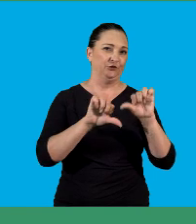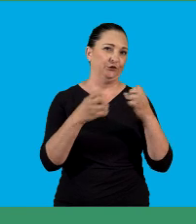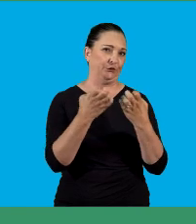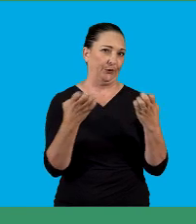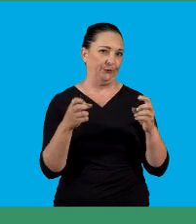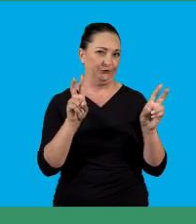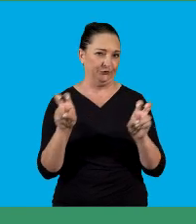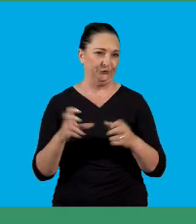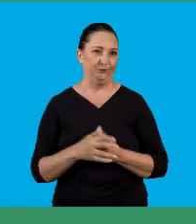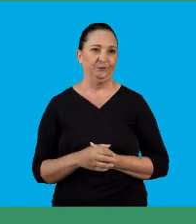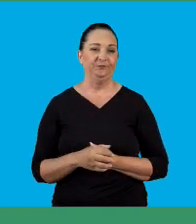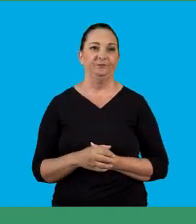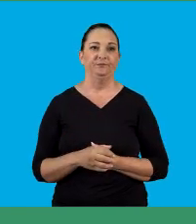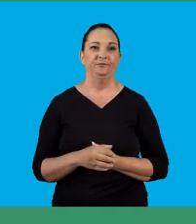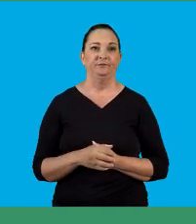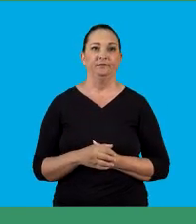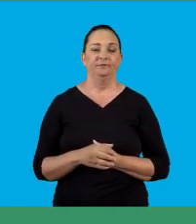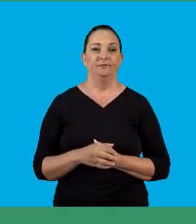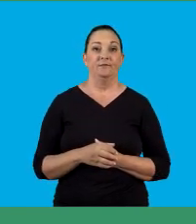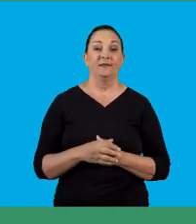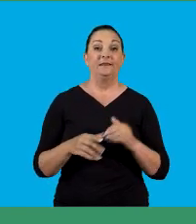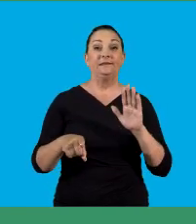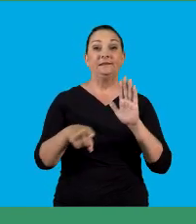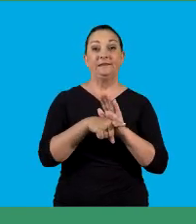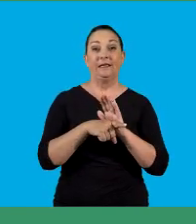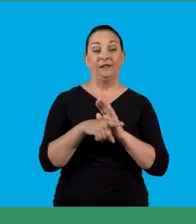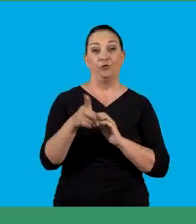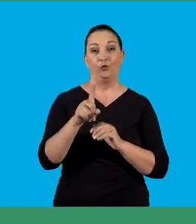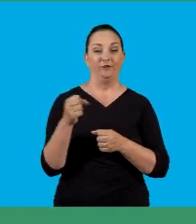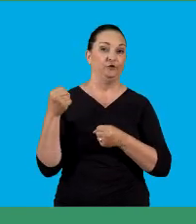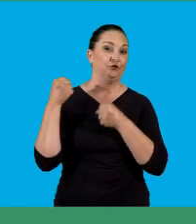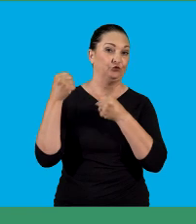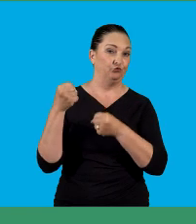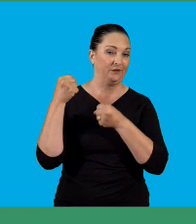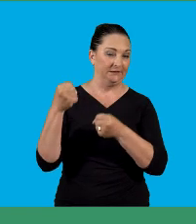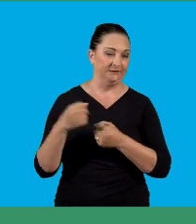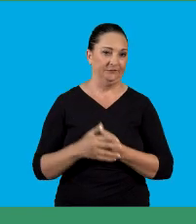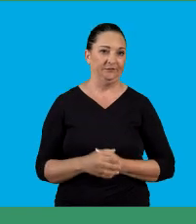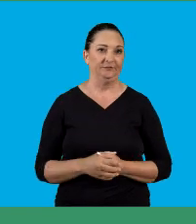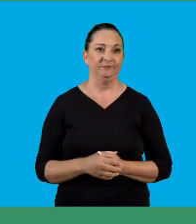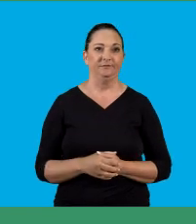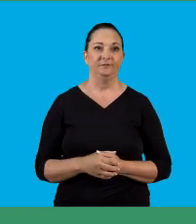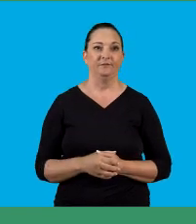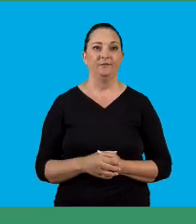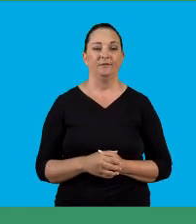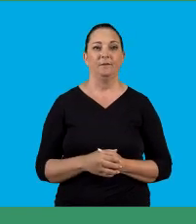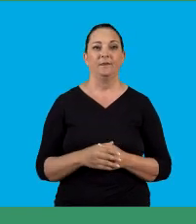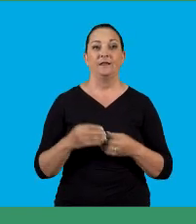the socio-economic issues. Now we'll focus on the negative impact of strikes on